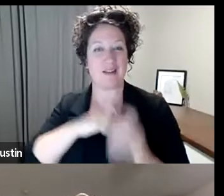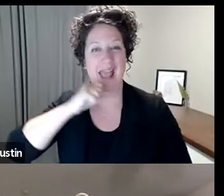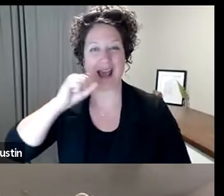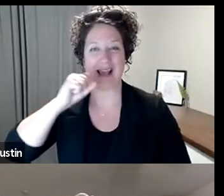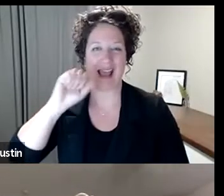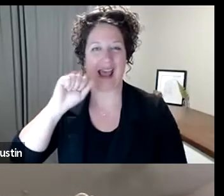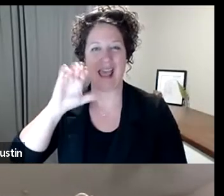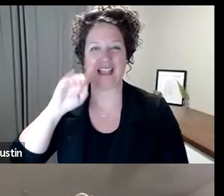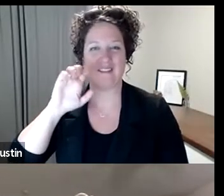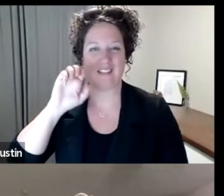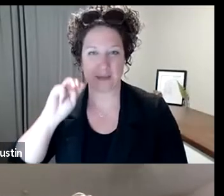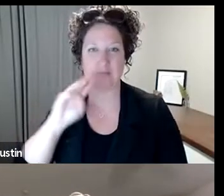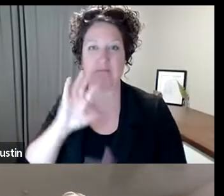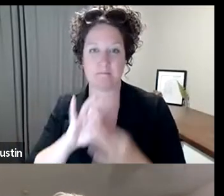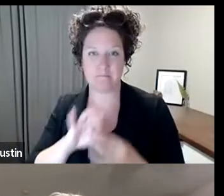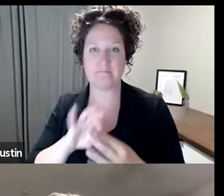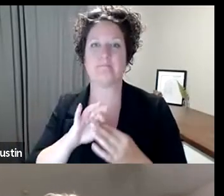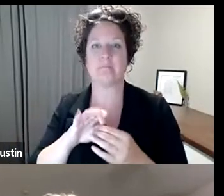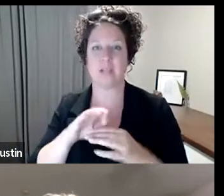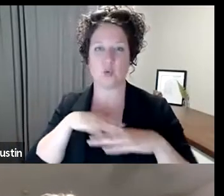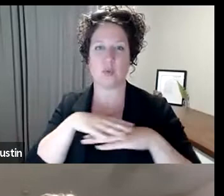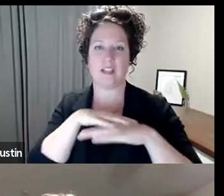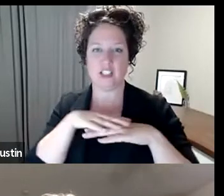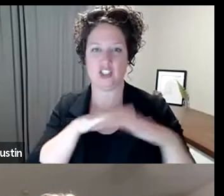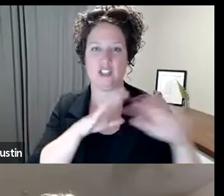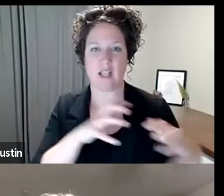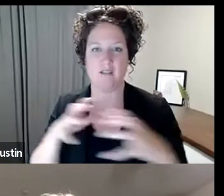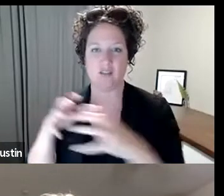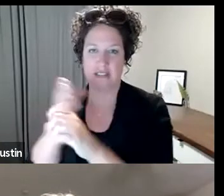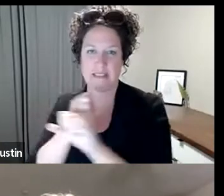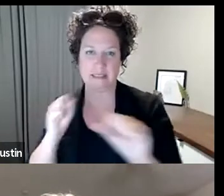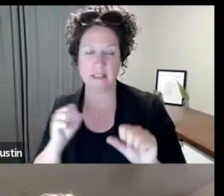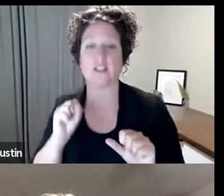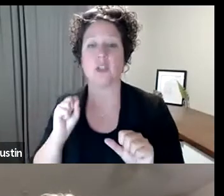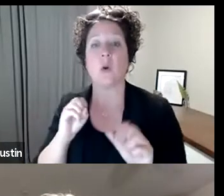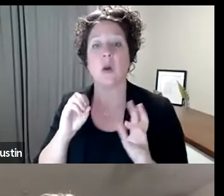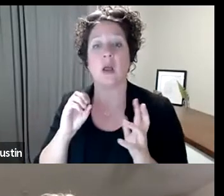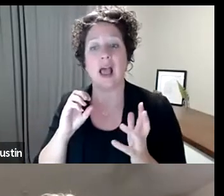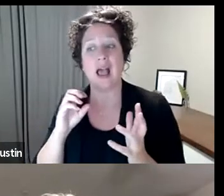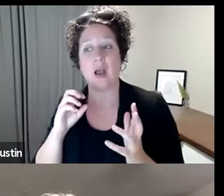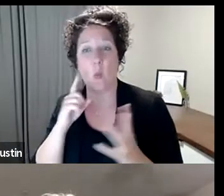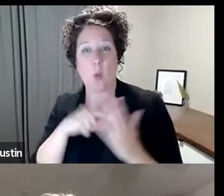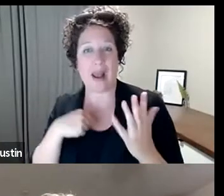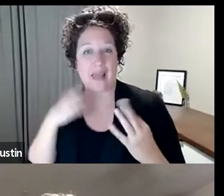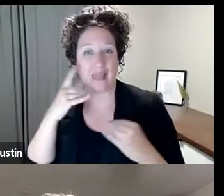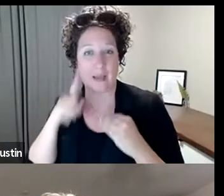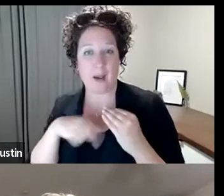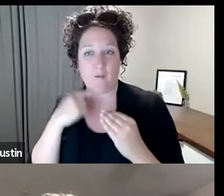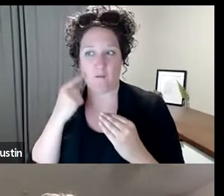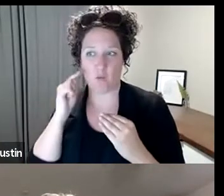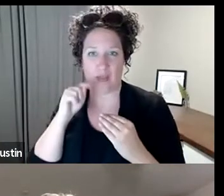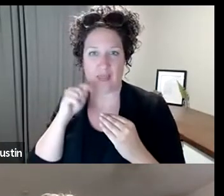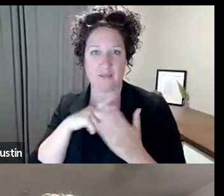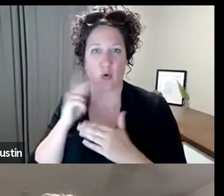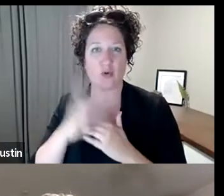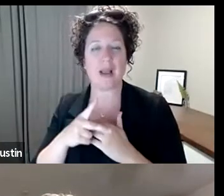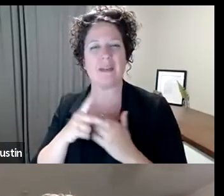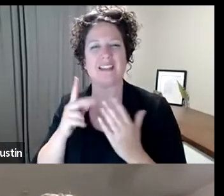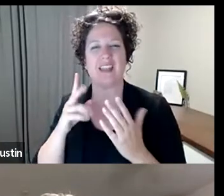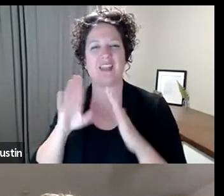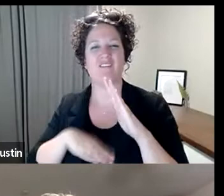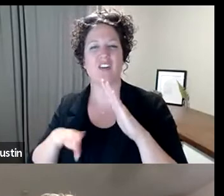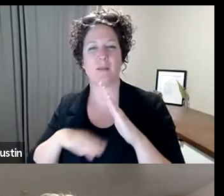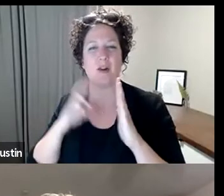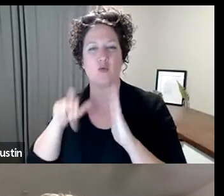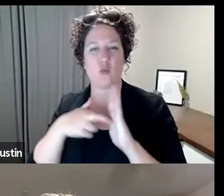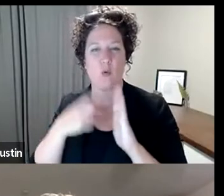concern Indigenous sovereignty, as you mentioned earlier. And so what I think about a lot in this program is the fundamental role that language